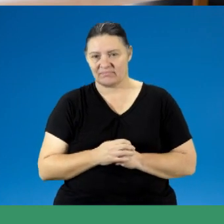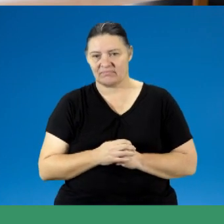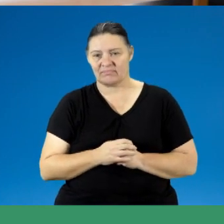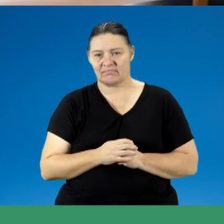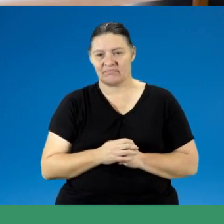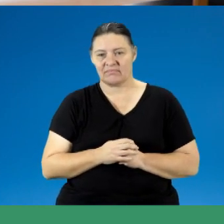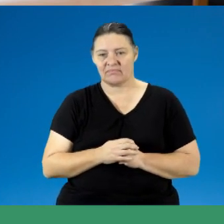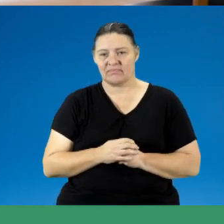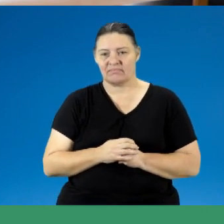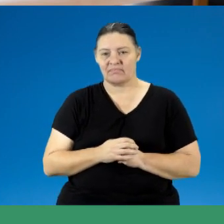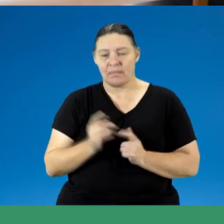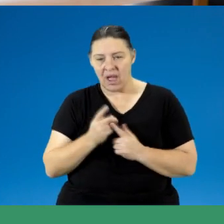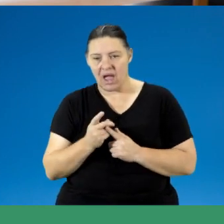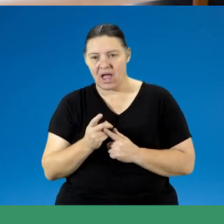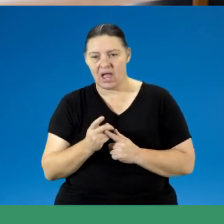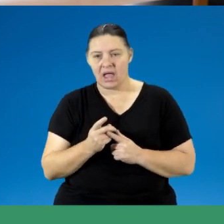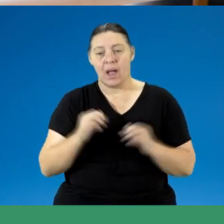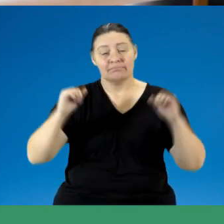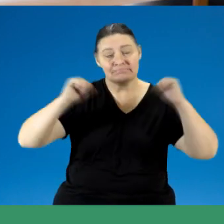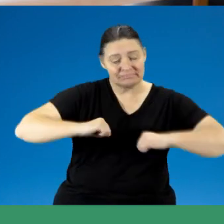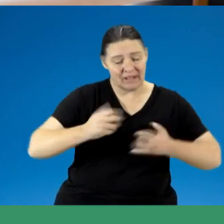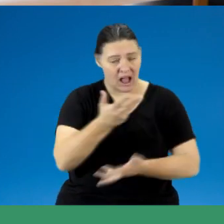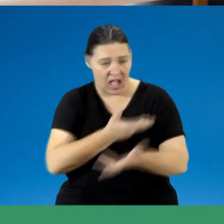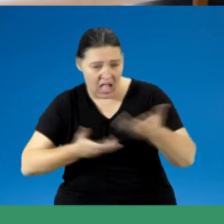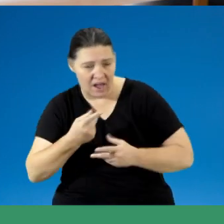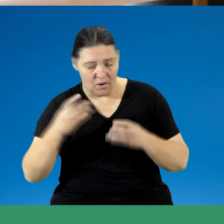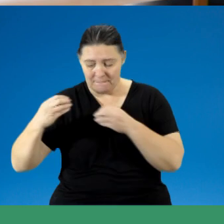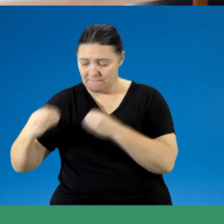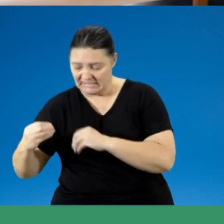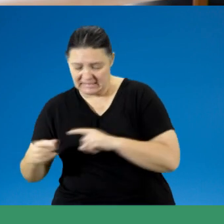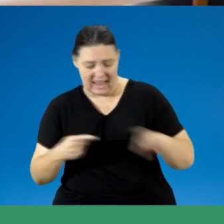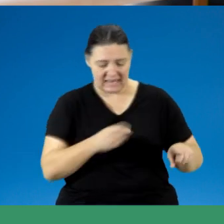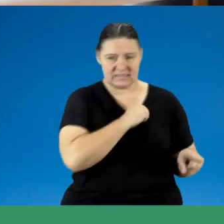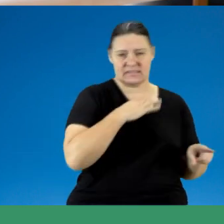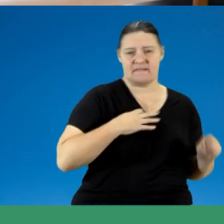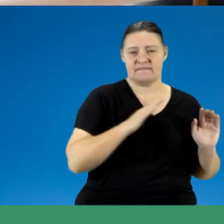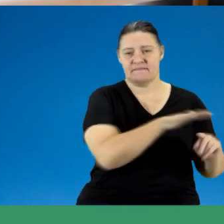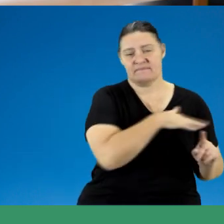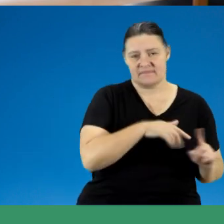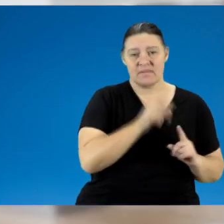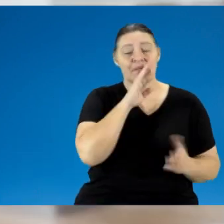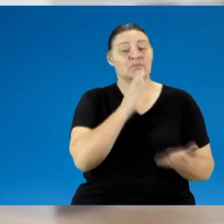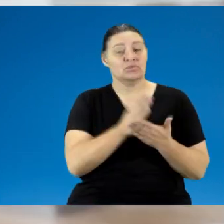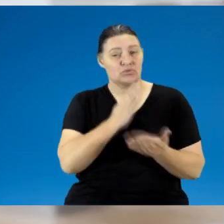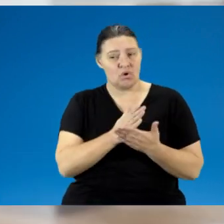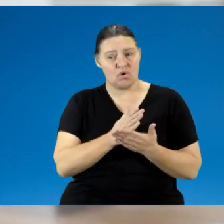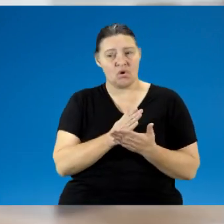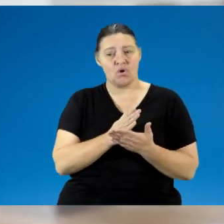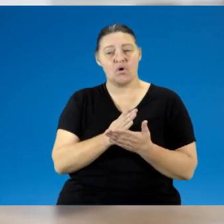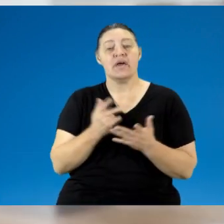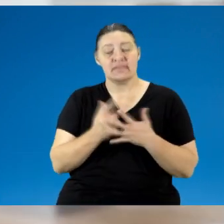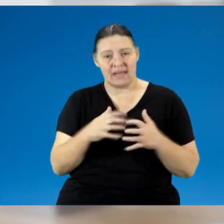Initiating bargaining sessions between management and unions. For the business to be also involved in the macro environment, they need to make sure that